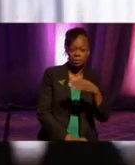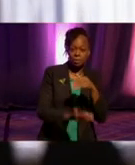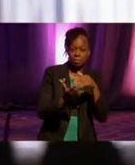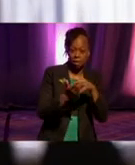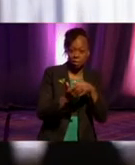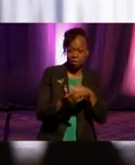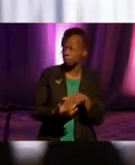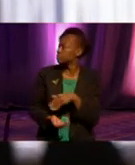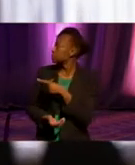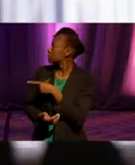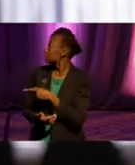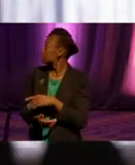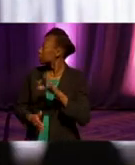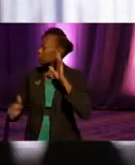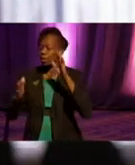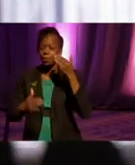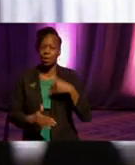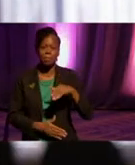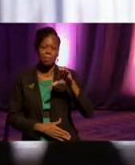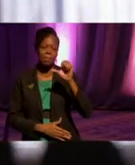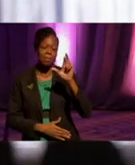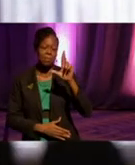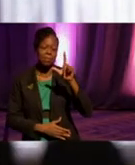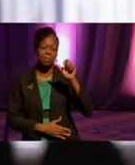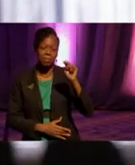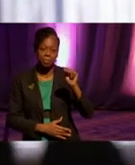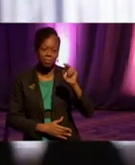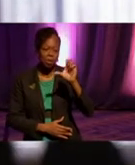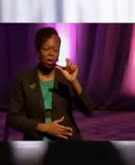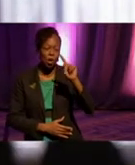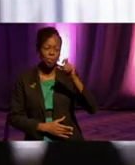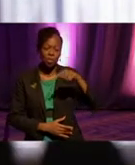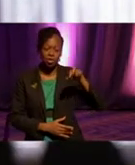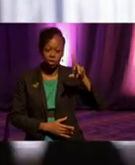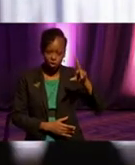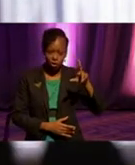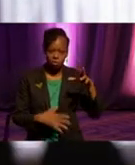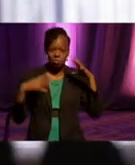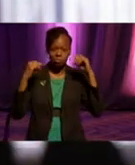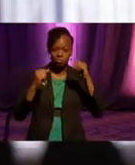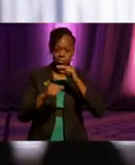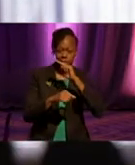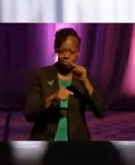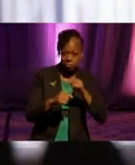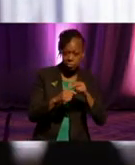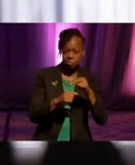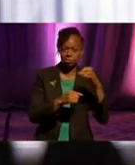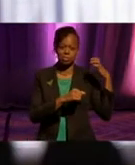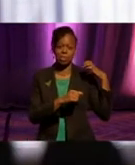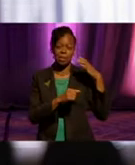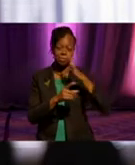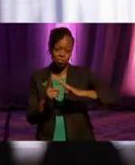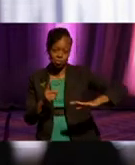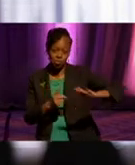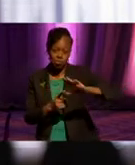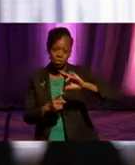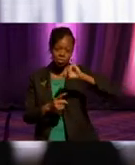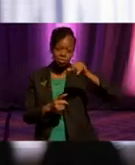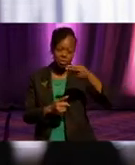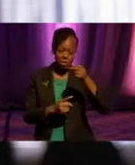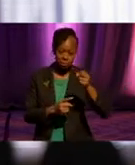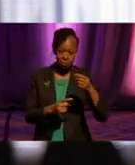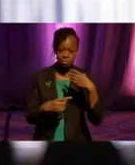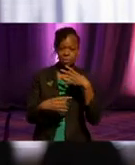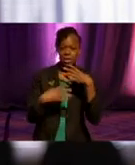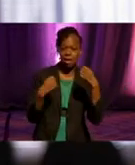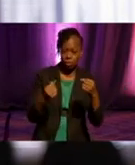Hello, I'm Carolyn Carpenter, President of the National Capital Region of Johns Hopkins Health System, which many of you know includes